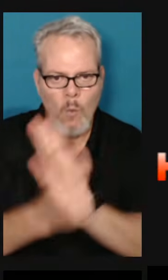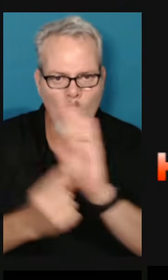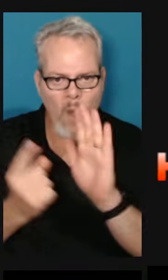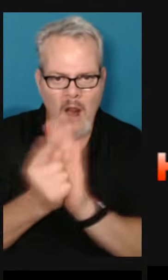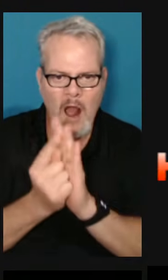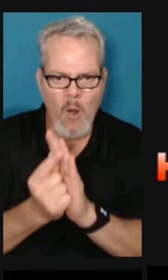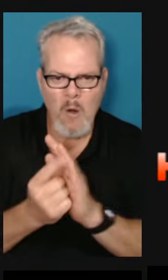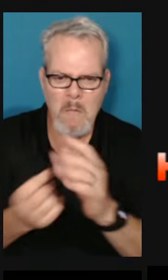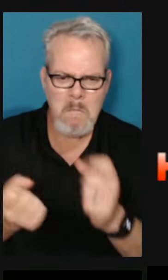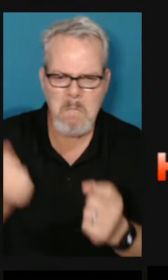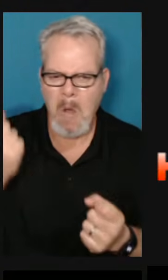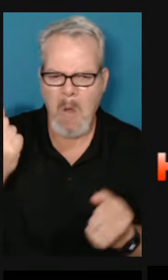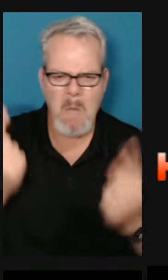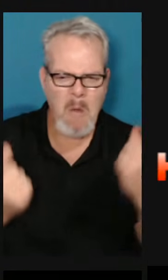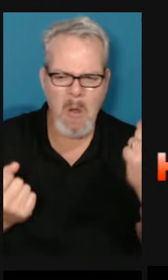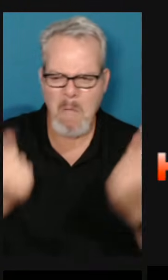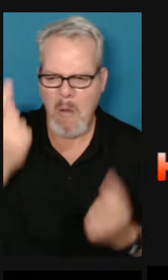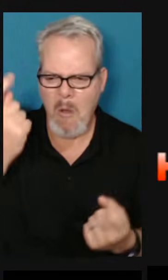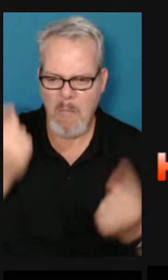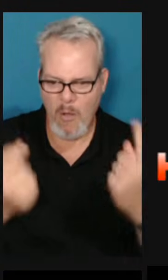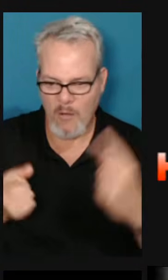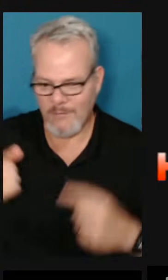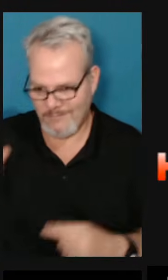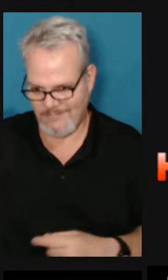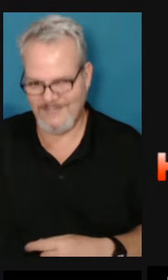We have this from Dakota,